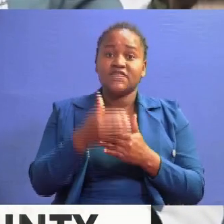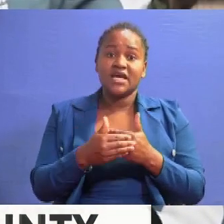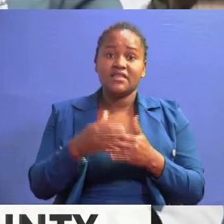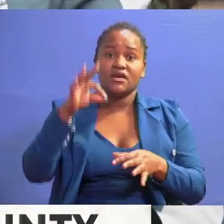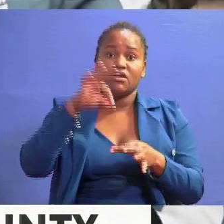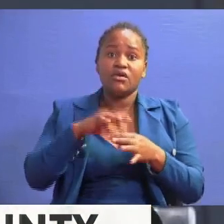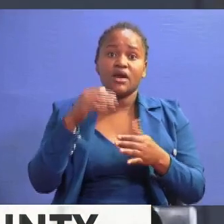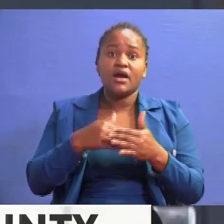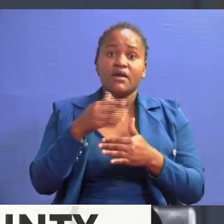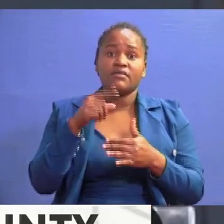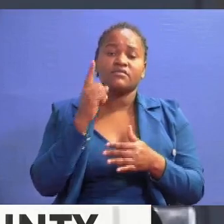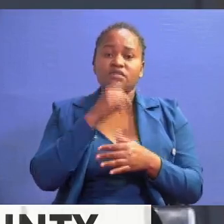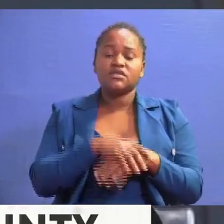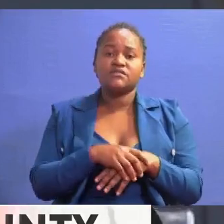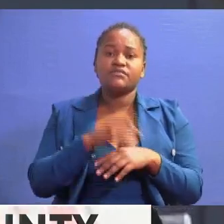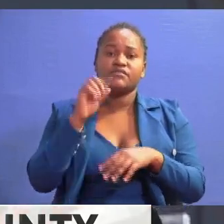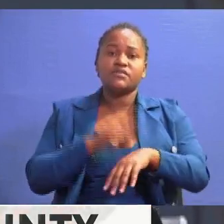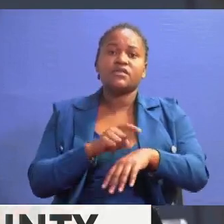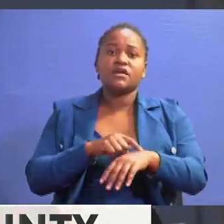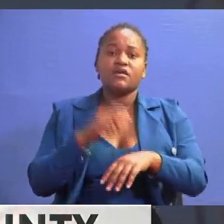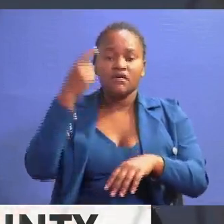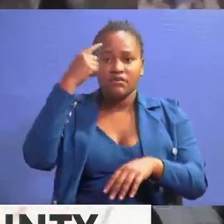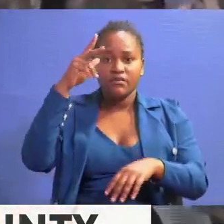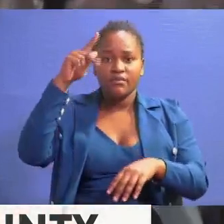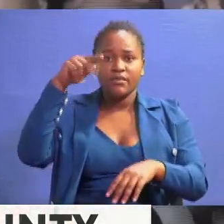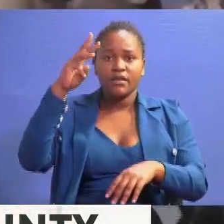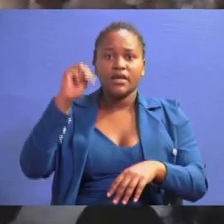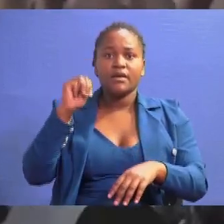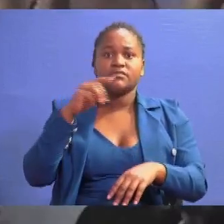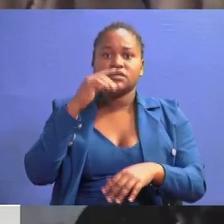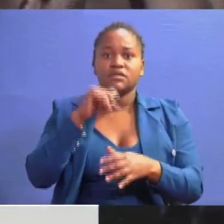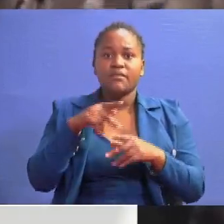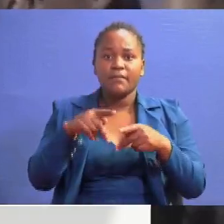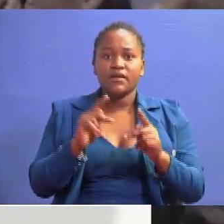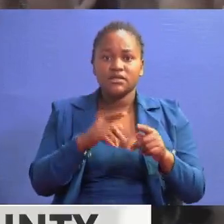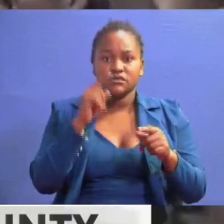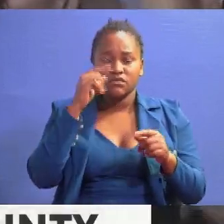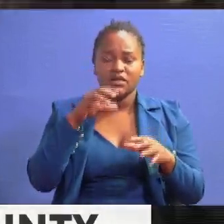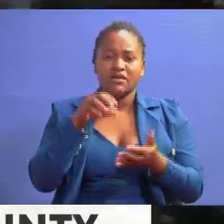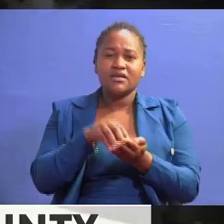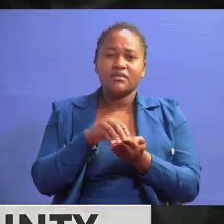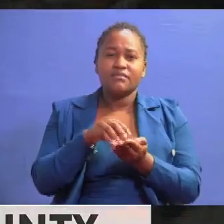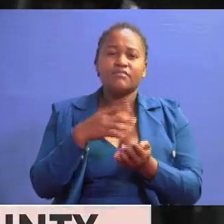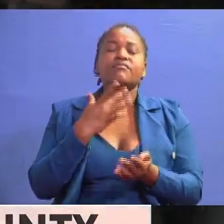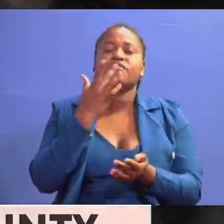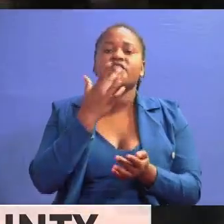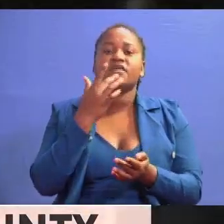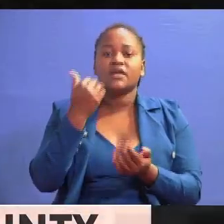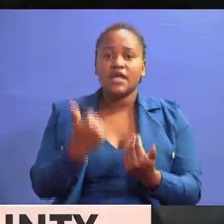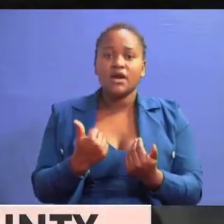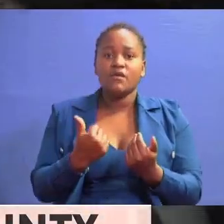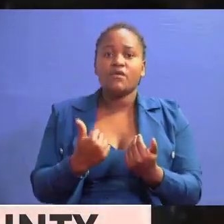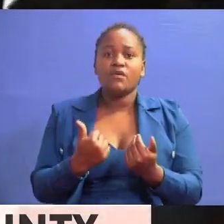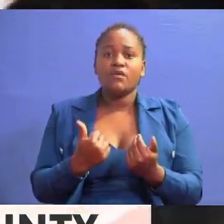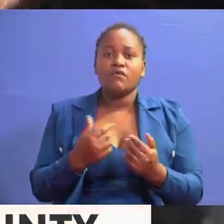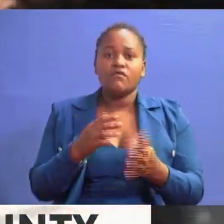the election process is completed. Three-time ousted former Prime Minister Nawaz Sharif's party is seen as the establishment's favorite. Like Khan now,